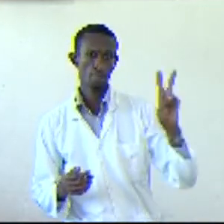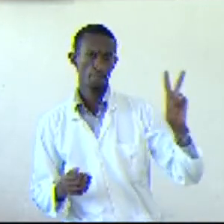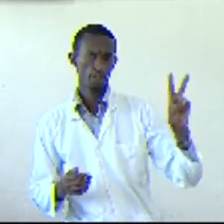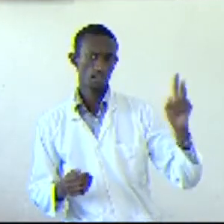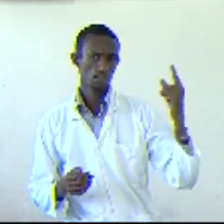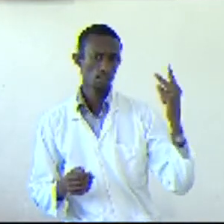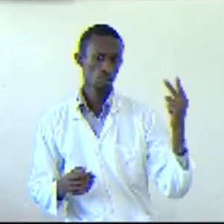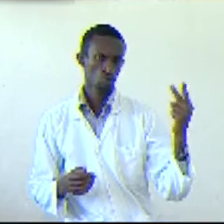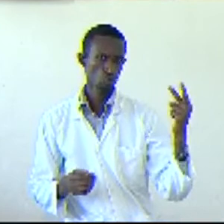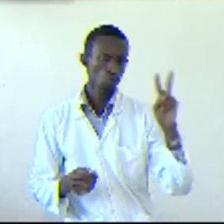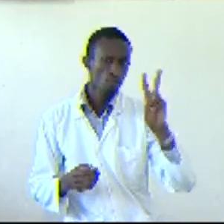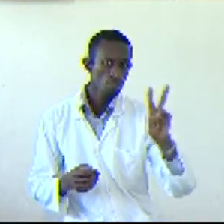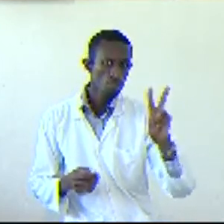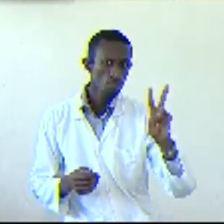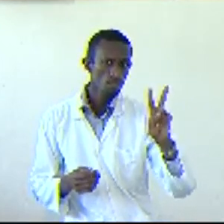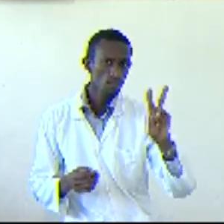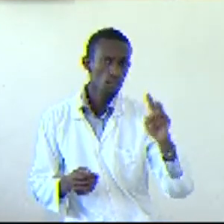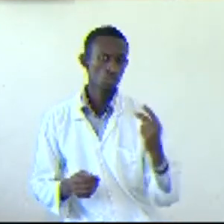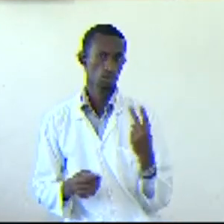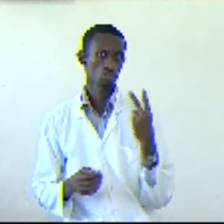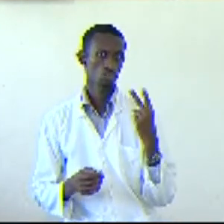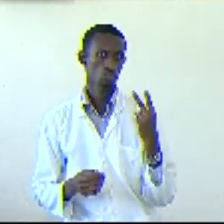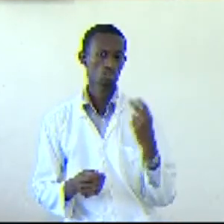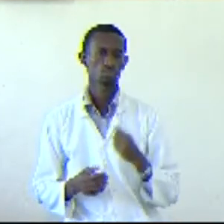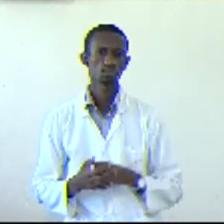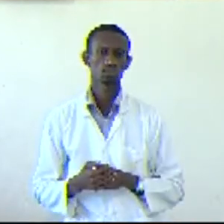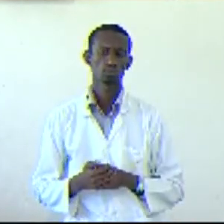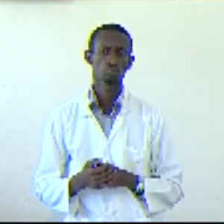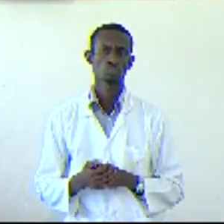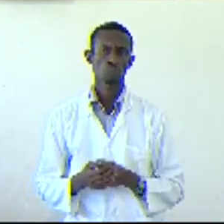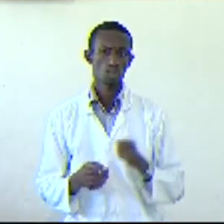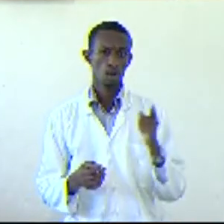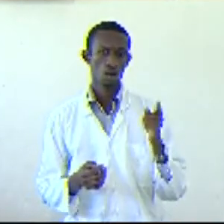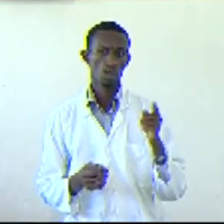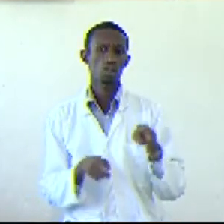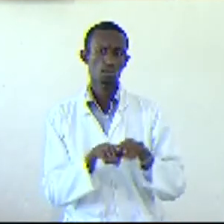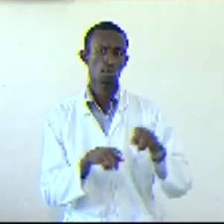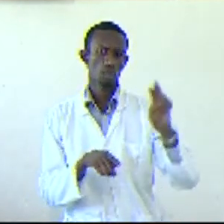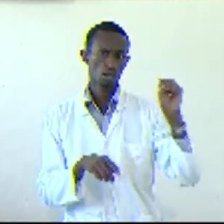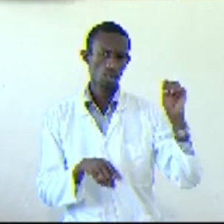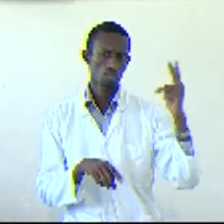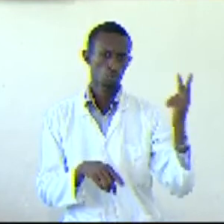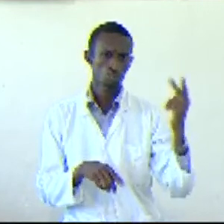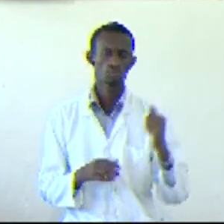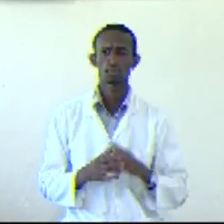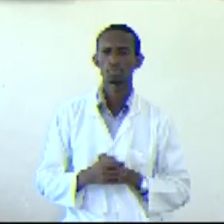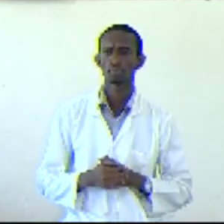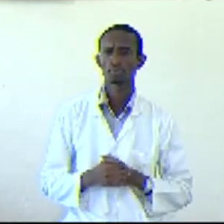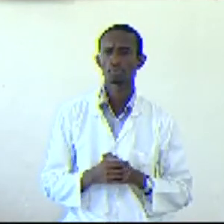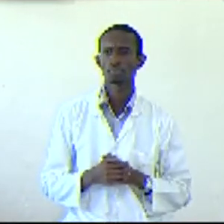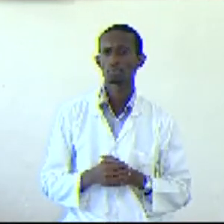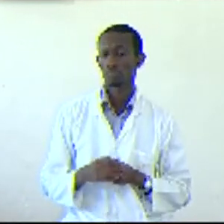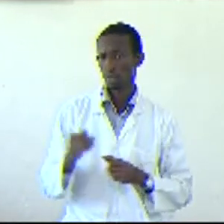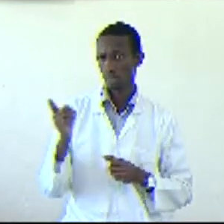mass M2. So remember, if we say this one is moving, is now approaching this one so that